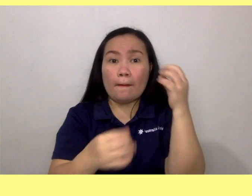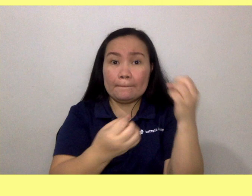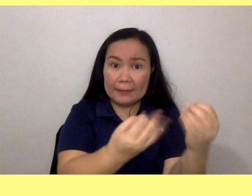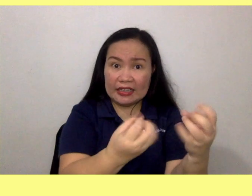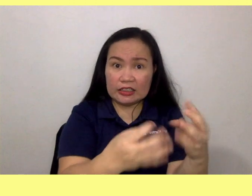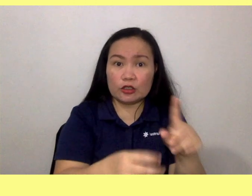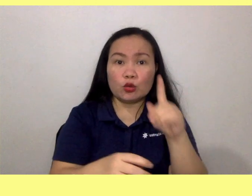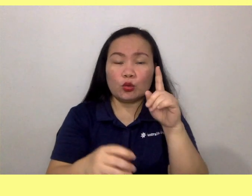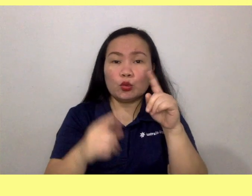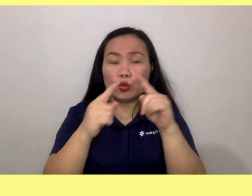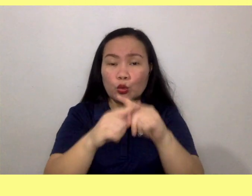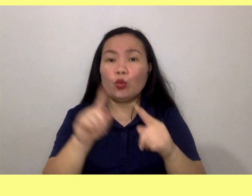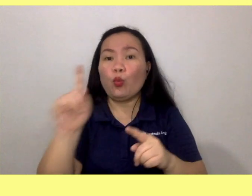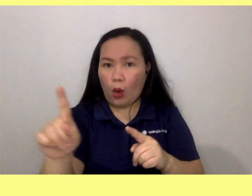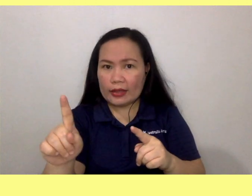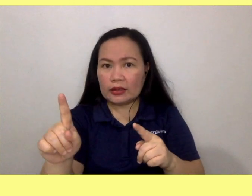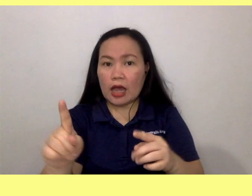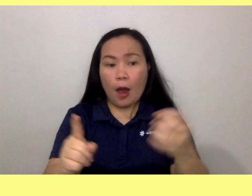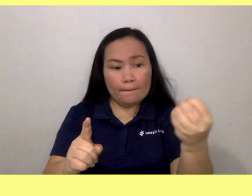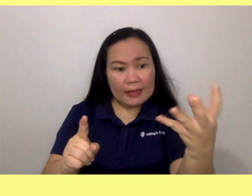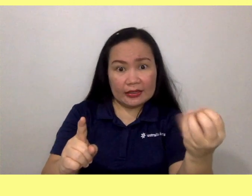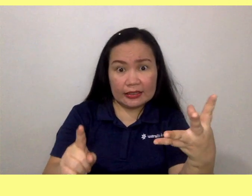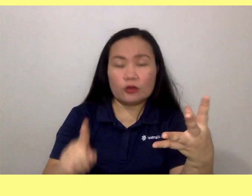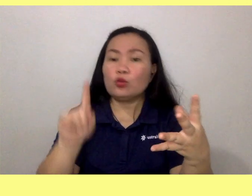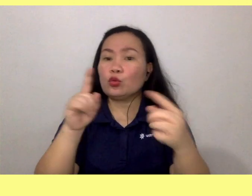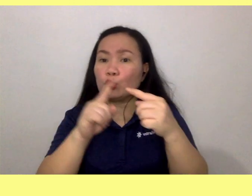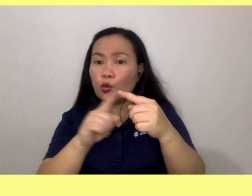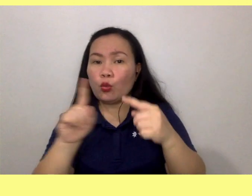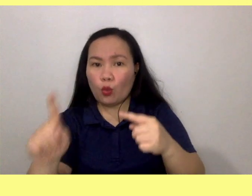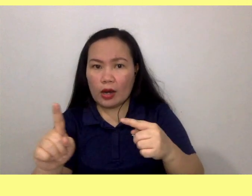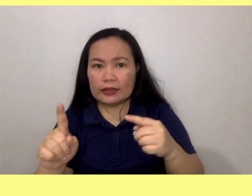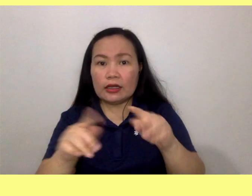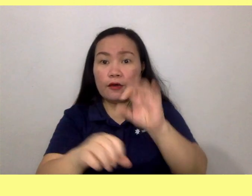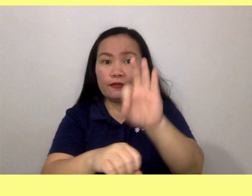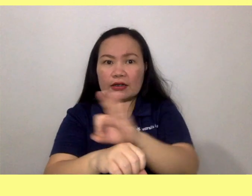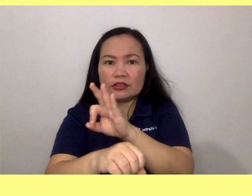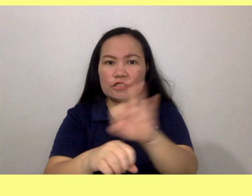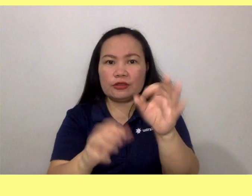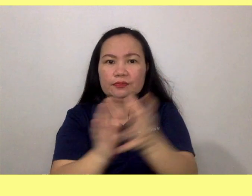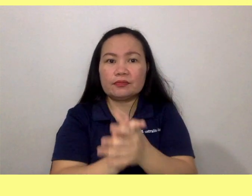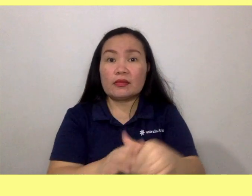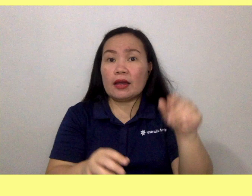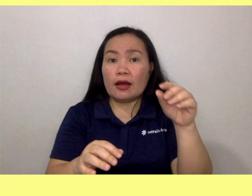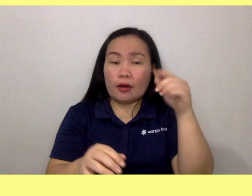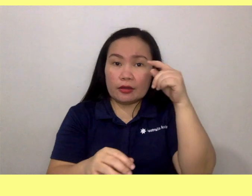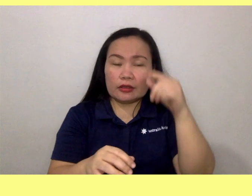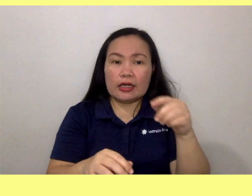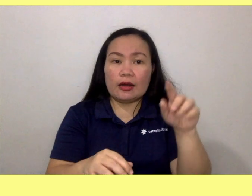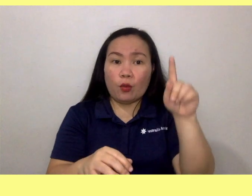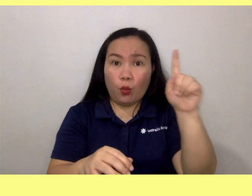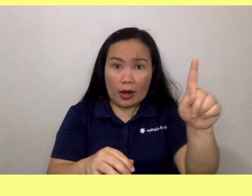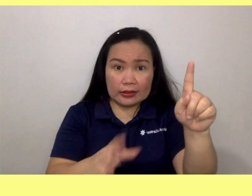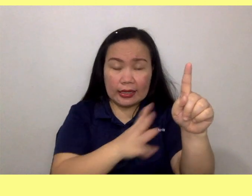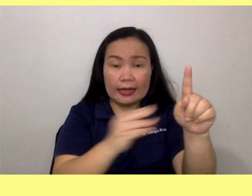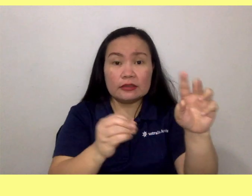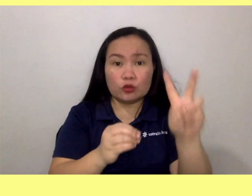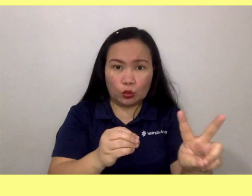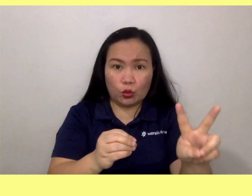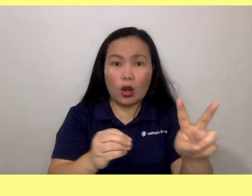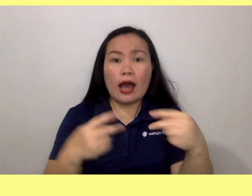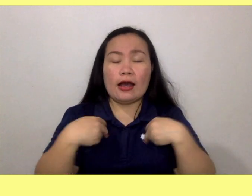siya na many-to-one function kasi si 1 and 2, isa lang ang kanilang